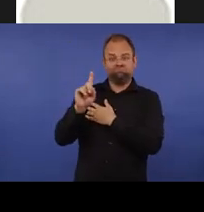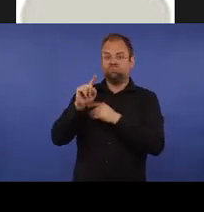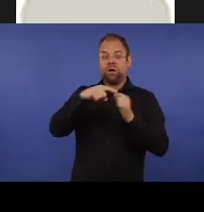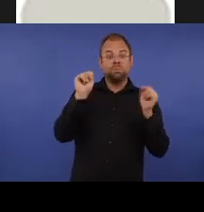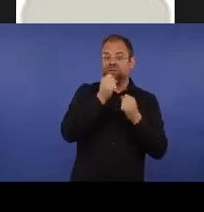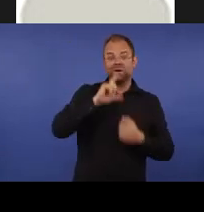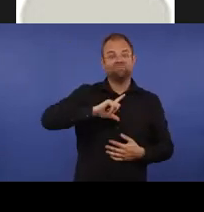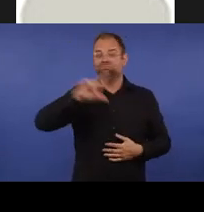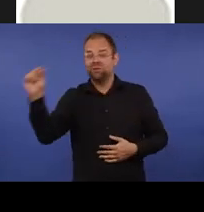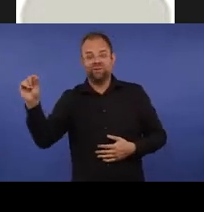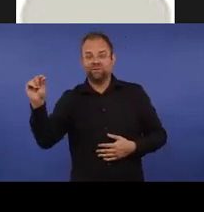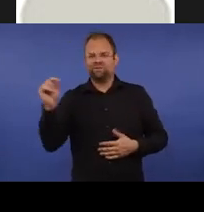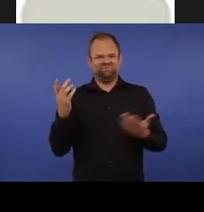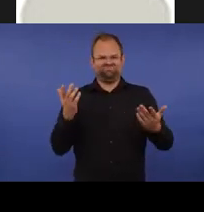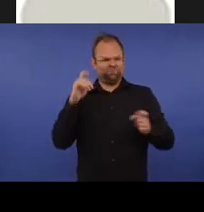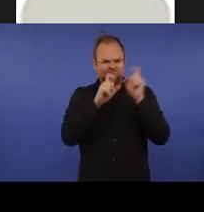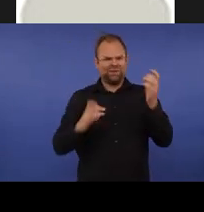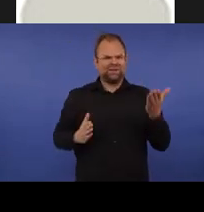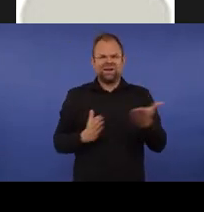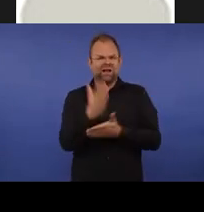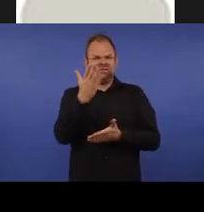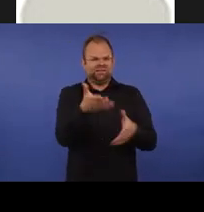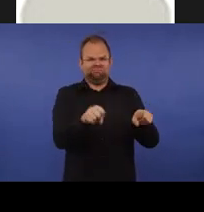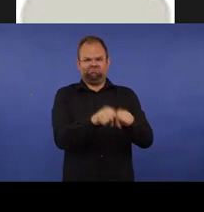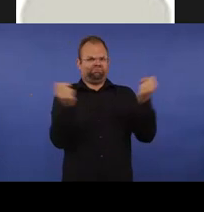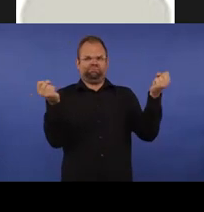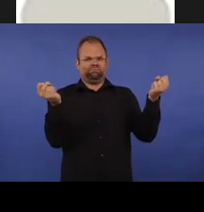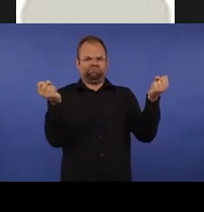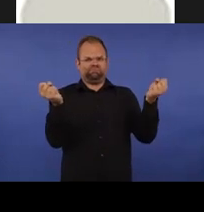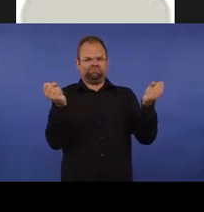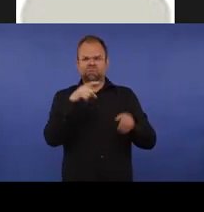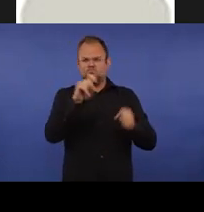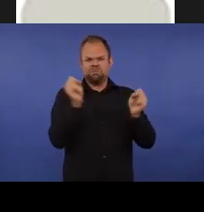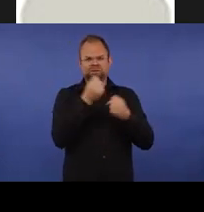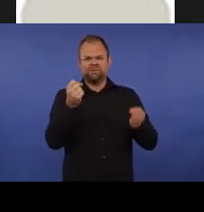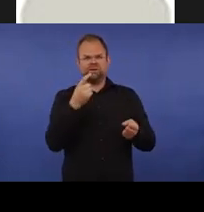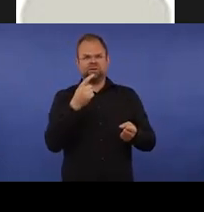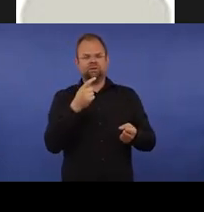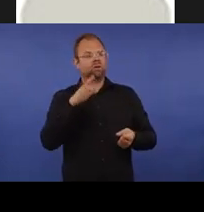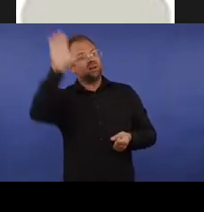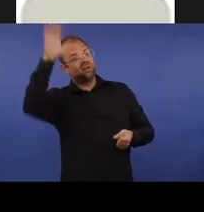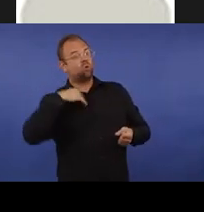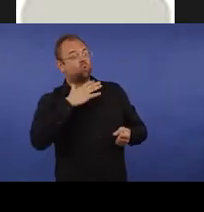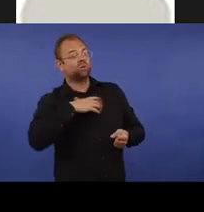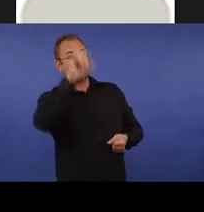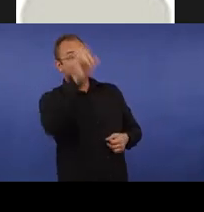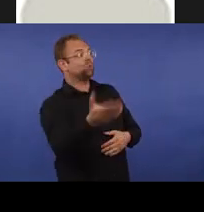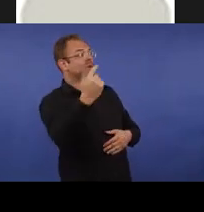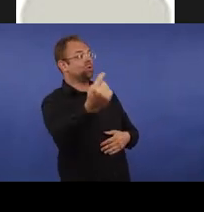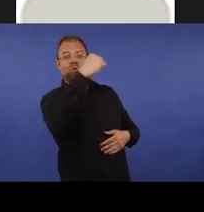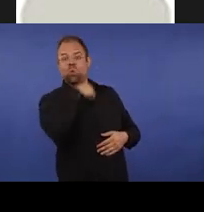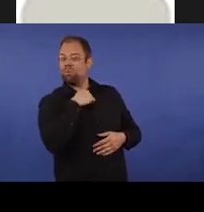just because of COVID take away people's rights. The segregation that we've seen, a lot of it when it comes to